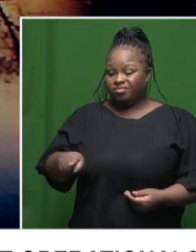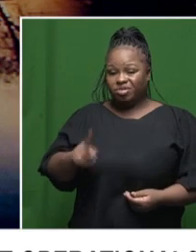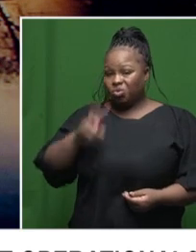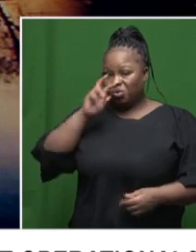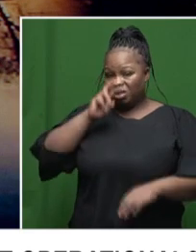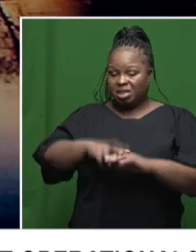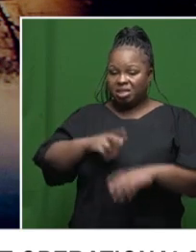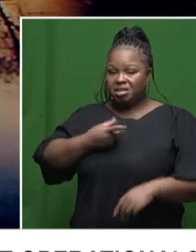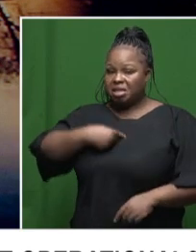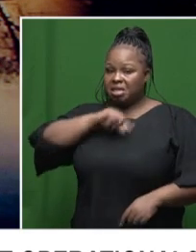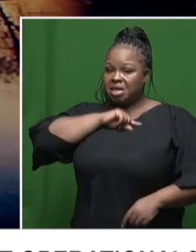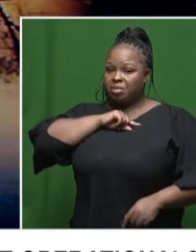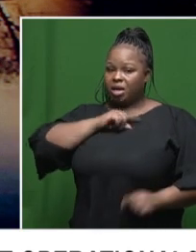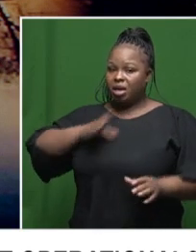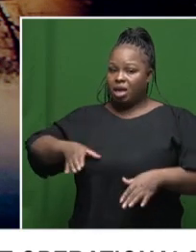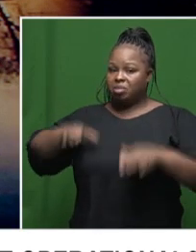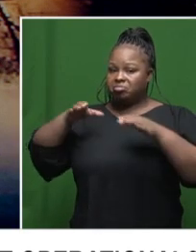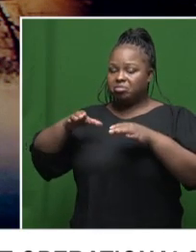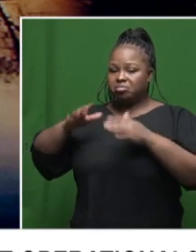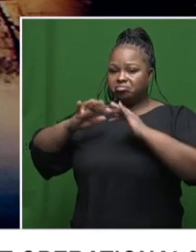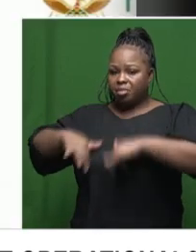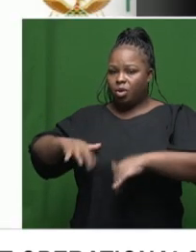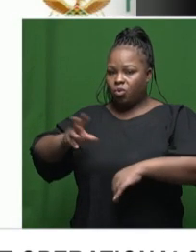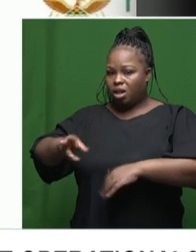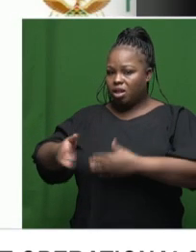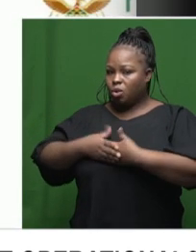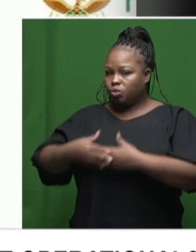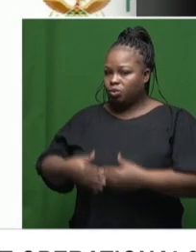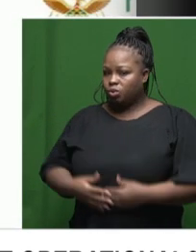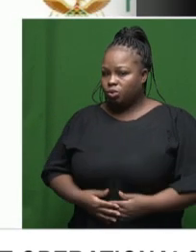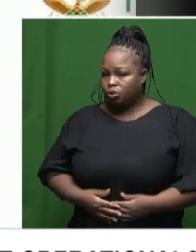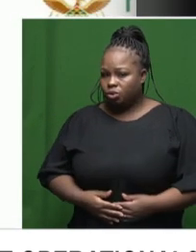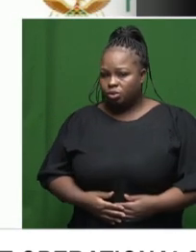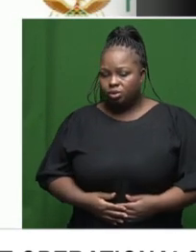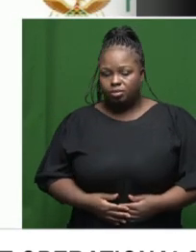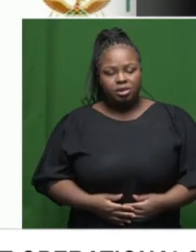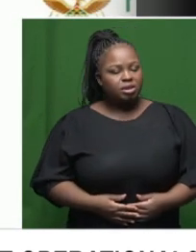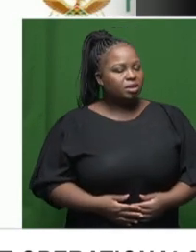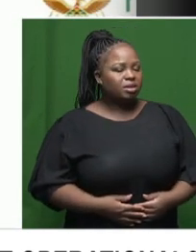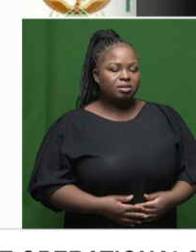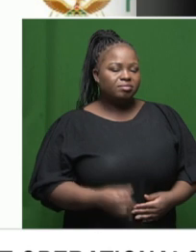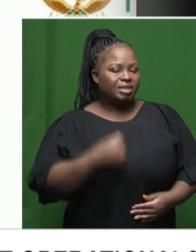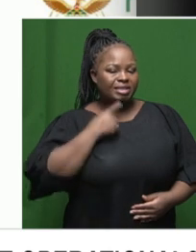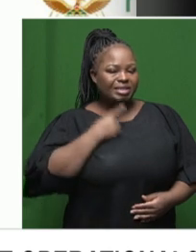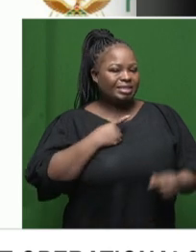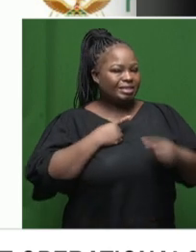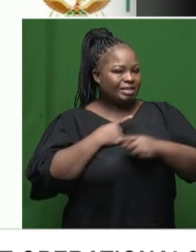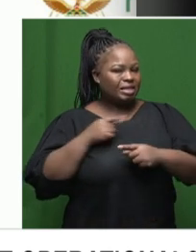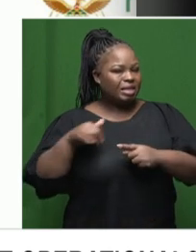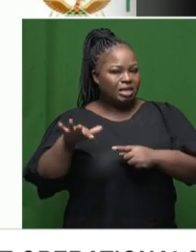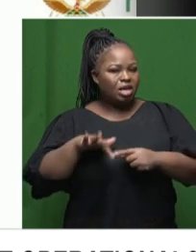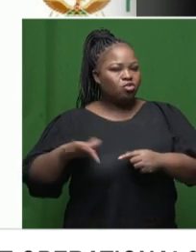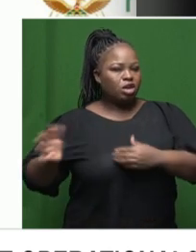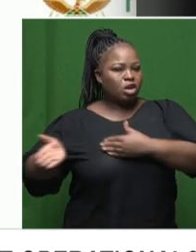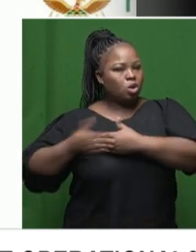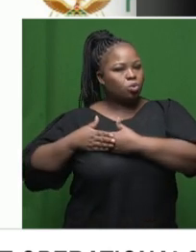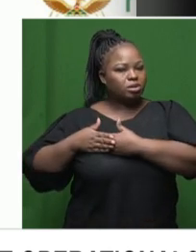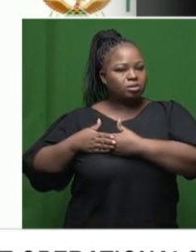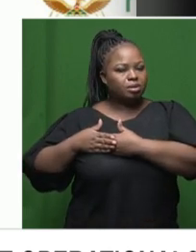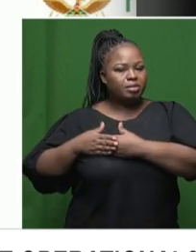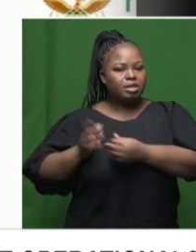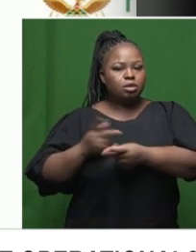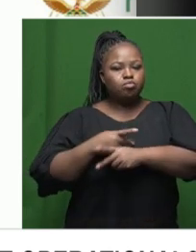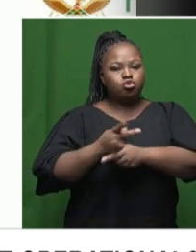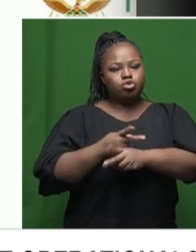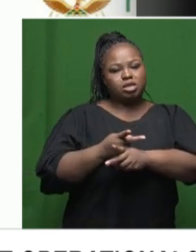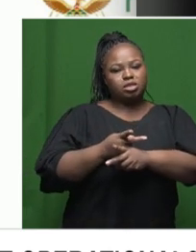might as well just be closed down? Look, our understanding is that they're not necessarily shutting down the plant, but they're shutting down the